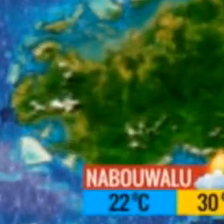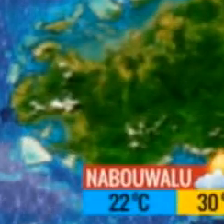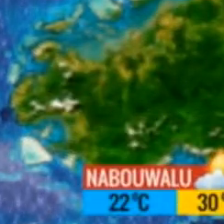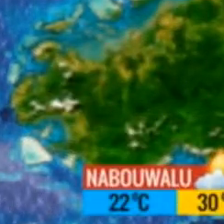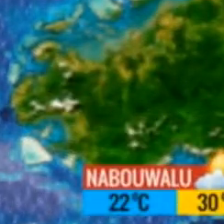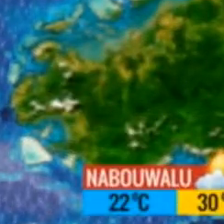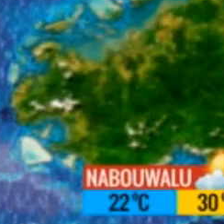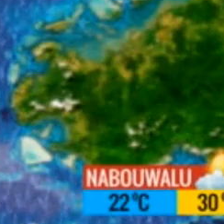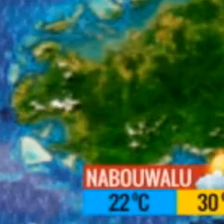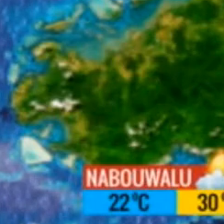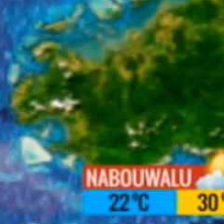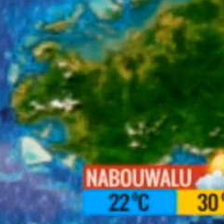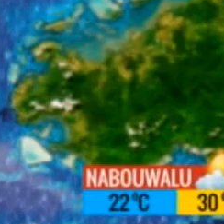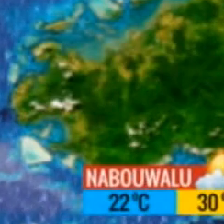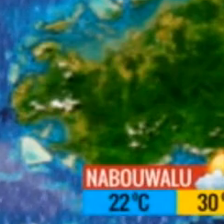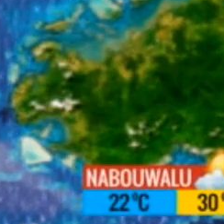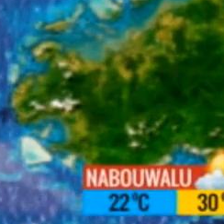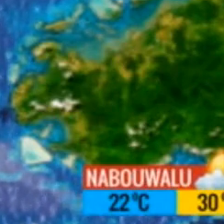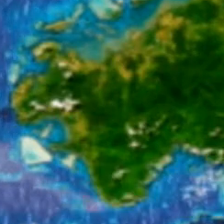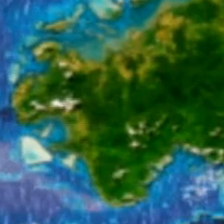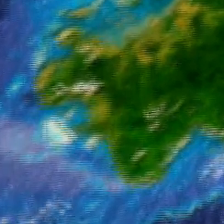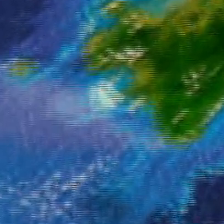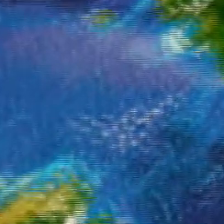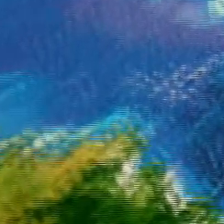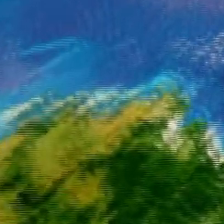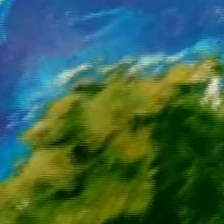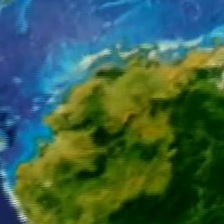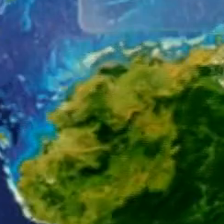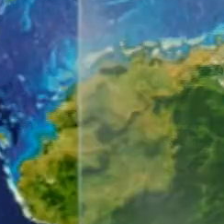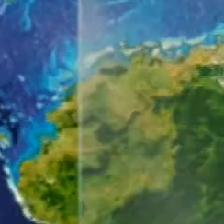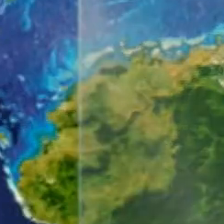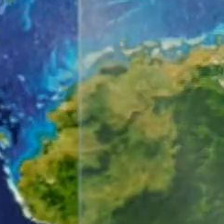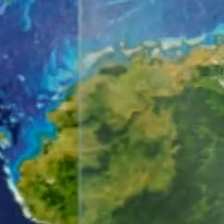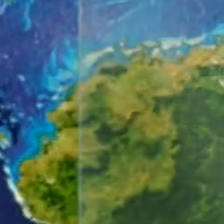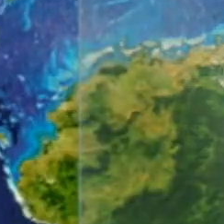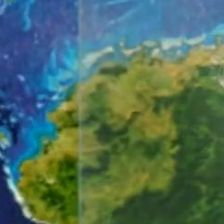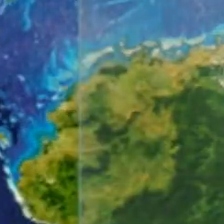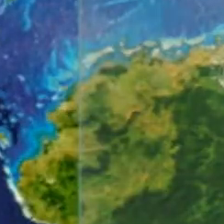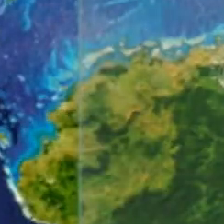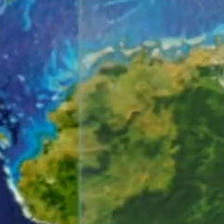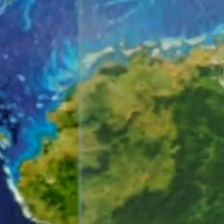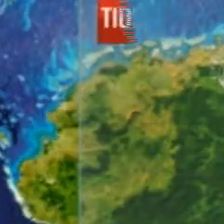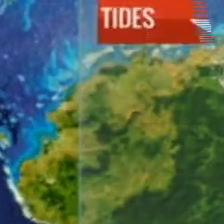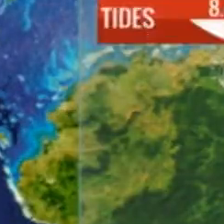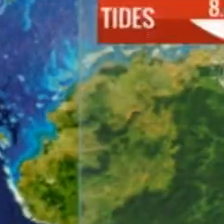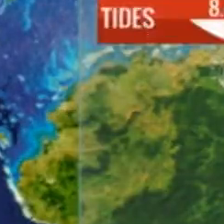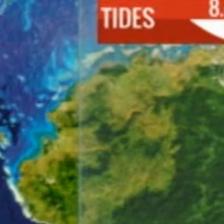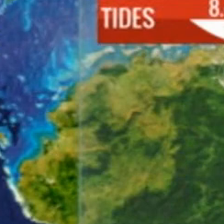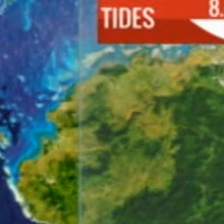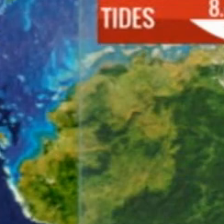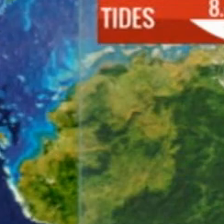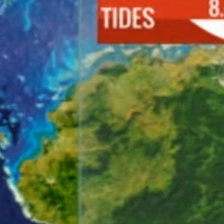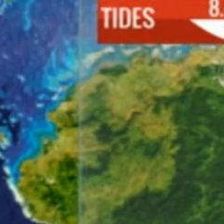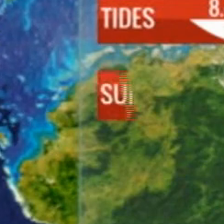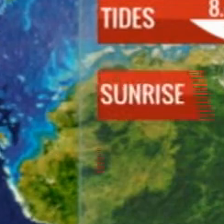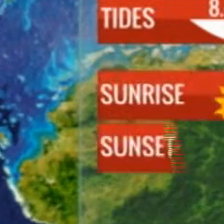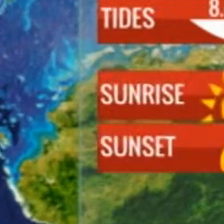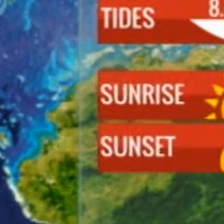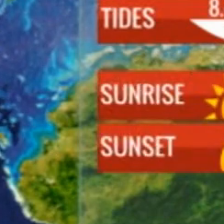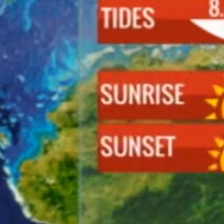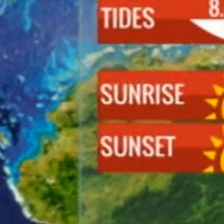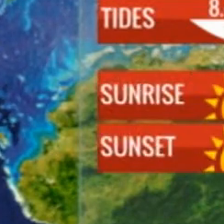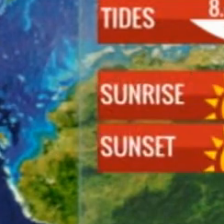circulating. The night can expect a few flurries. At sea, southeast winds 15 to 20 knots, moderate to